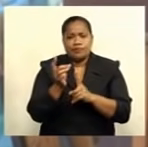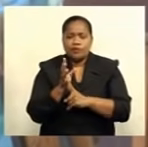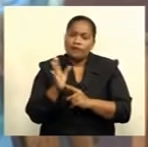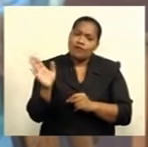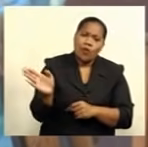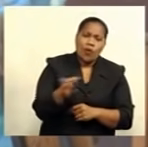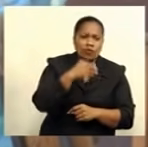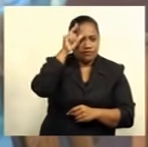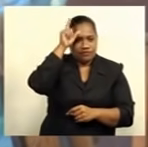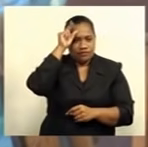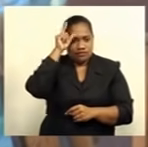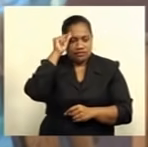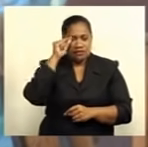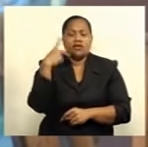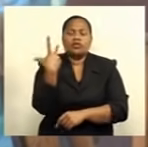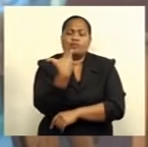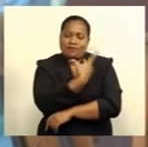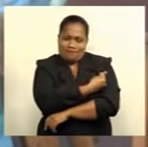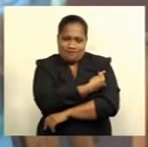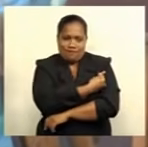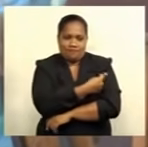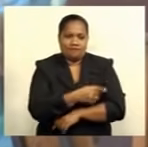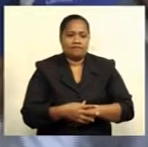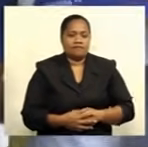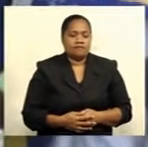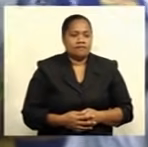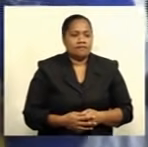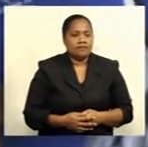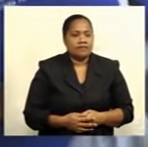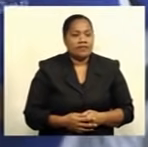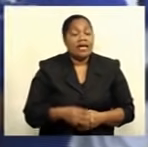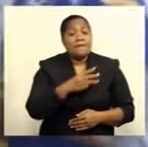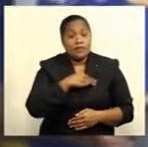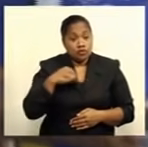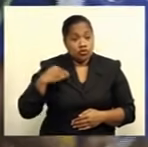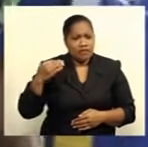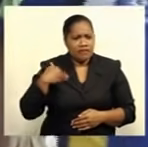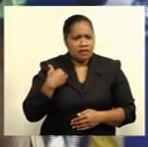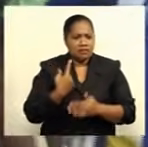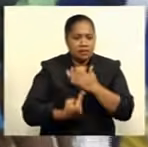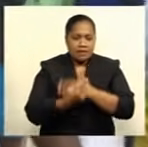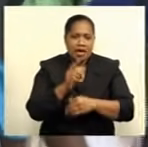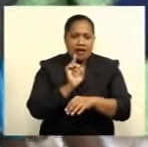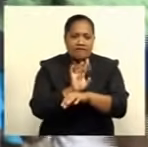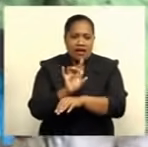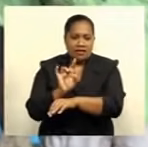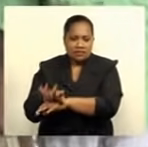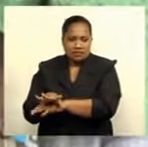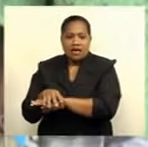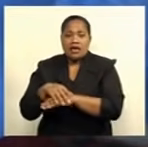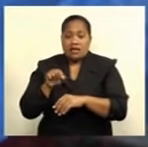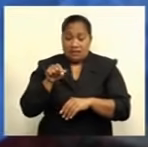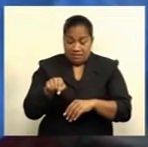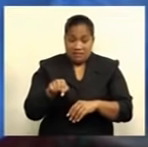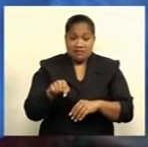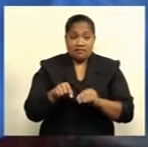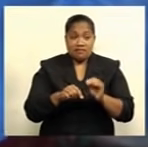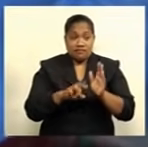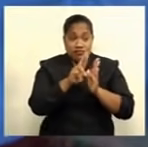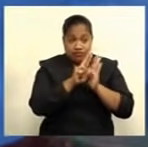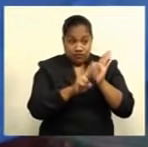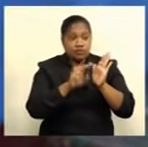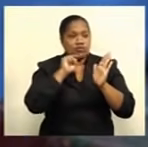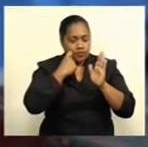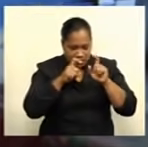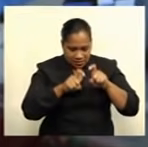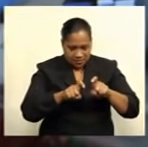eligible Fijians to get vaccinated. The Ministry of Health had earlier advised that these measures will be in place for some time and police